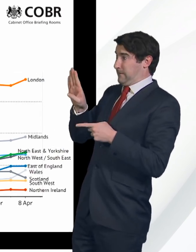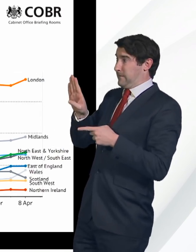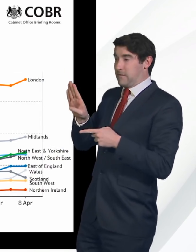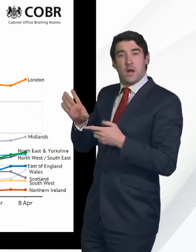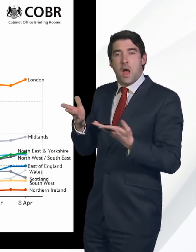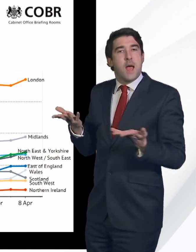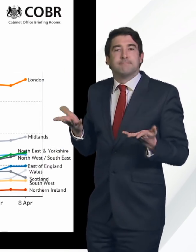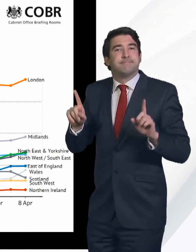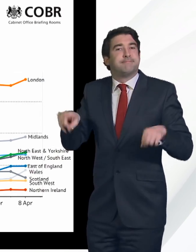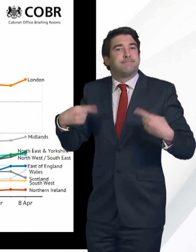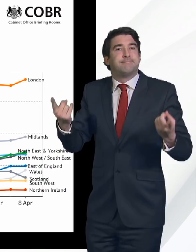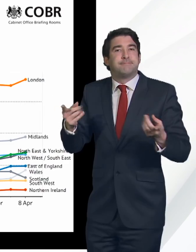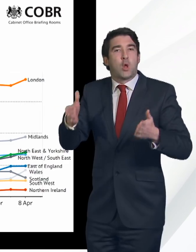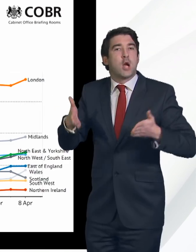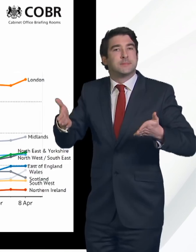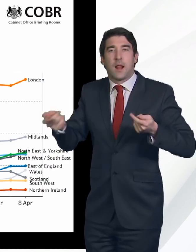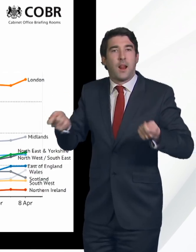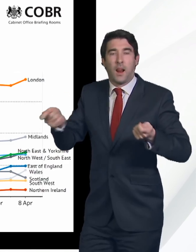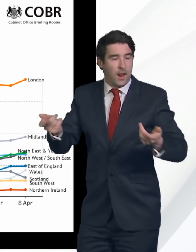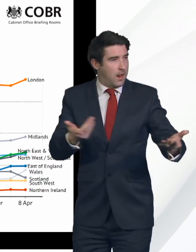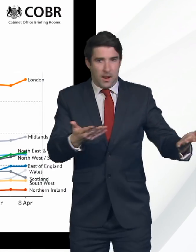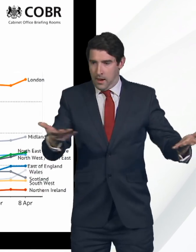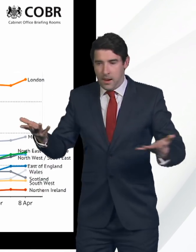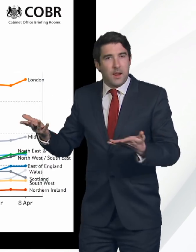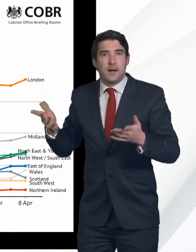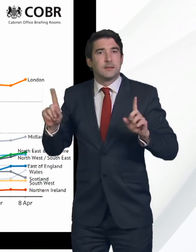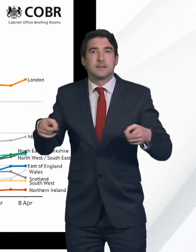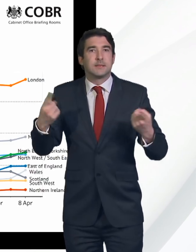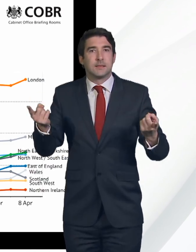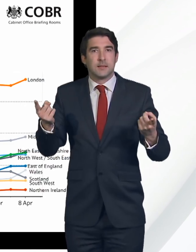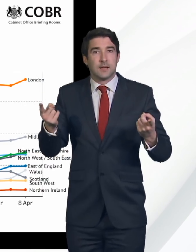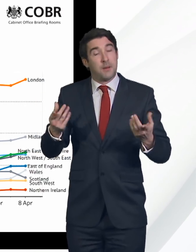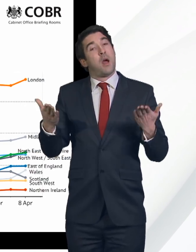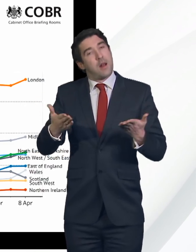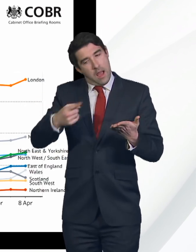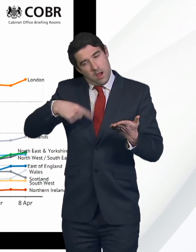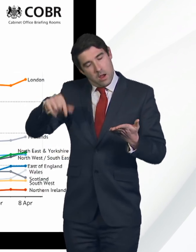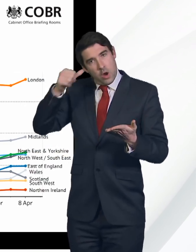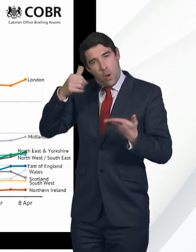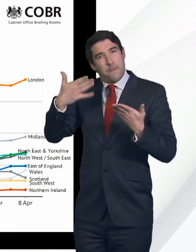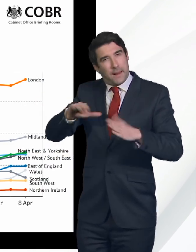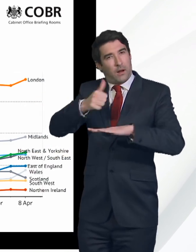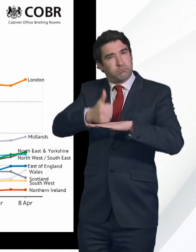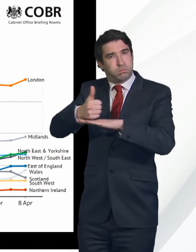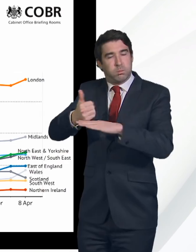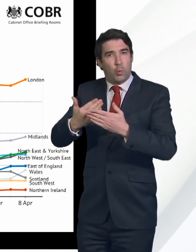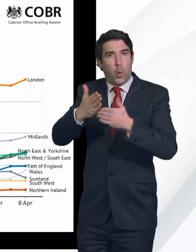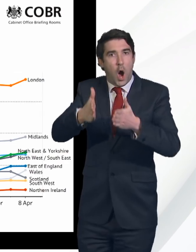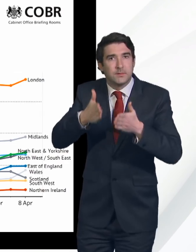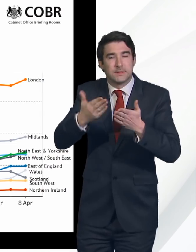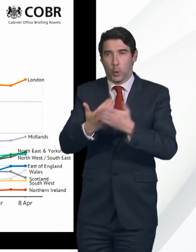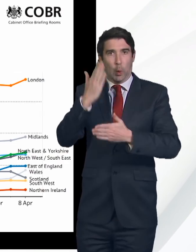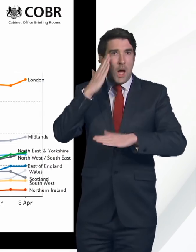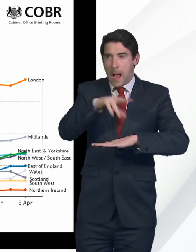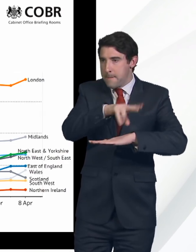can cope. It's got the right numbers of beds with the new expansion in order to be able to cope with this. So if we were not doing what we're doing, and if